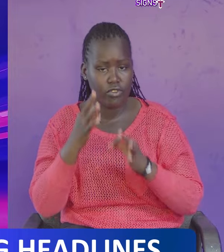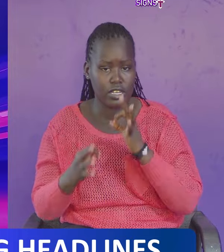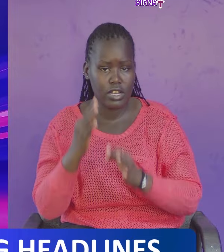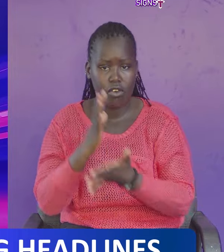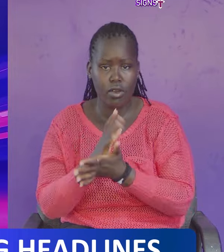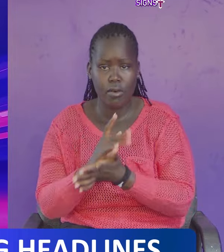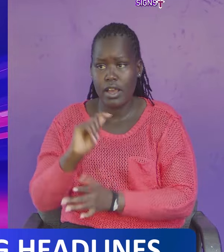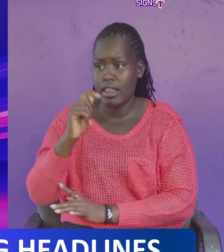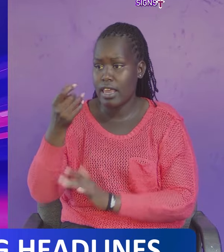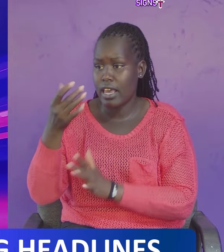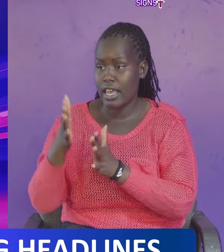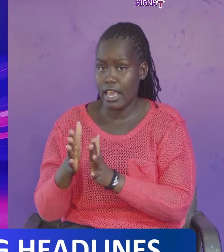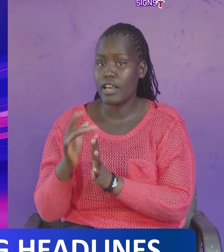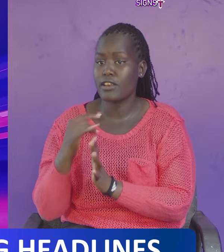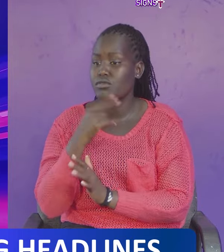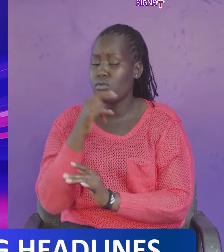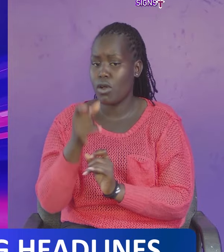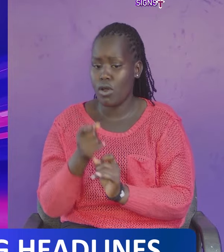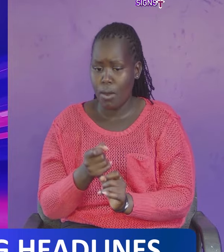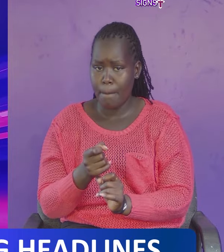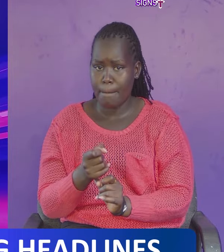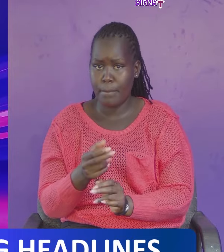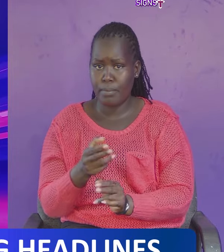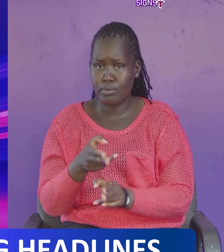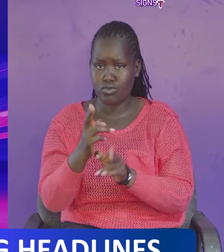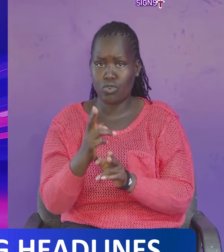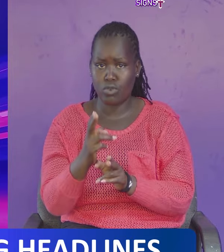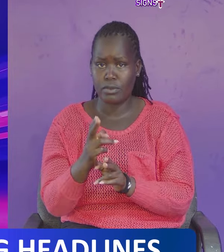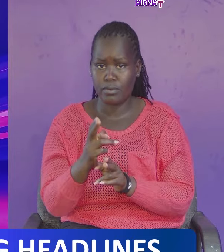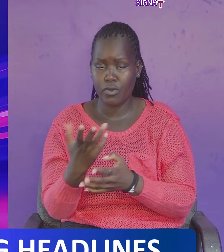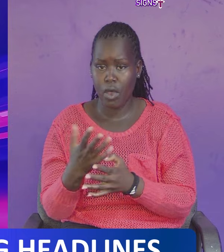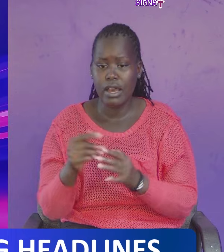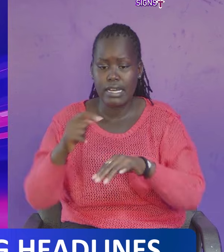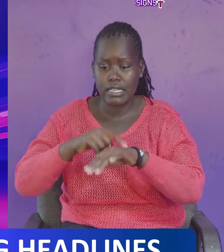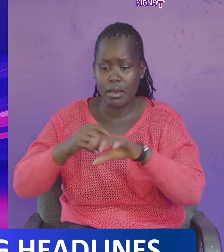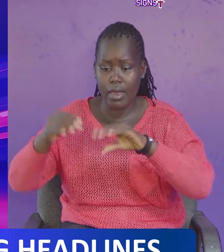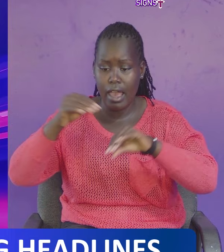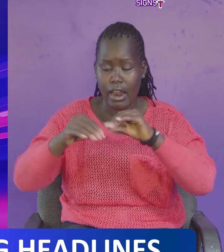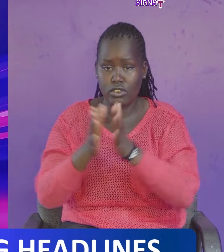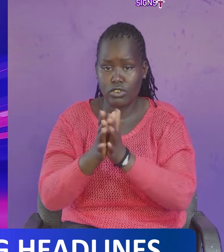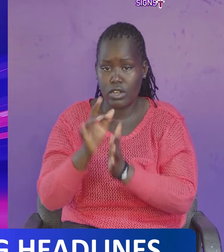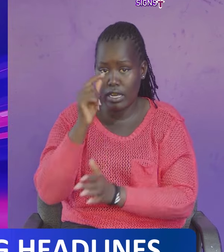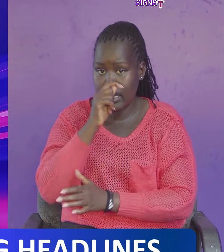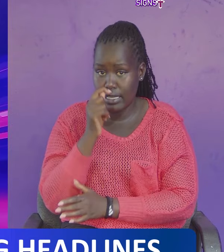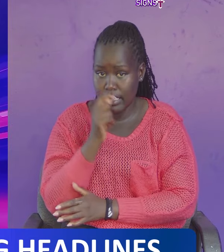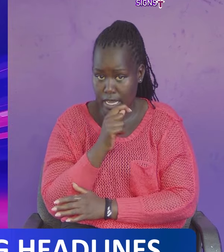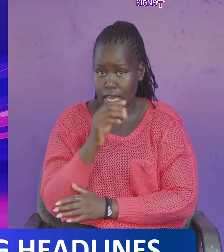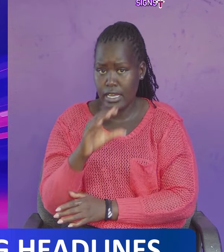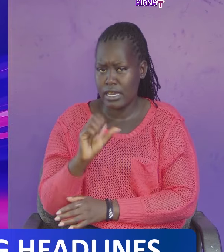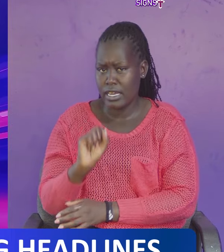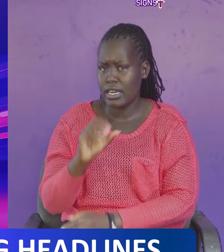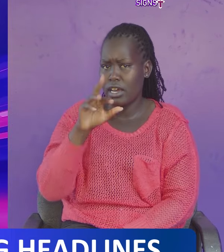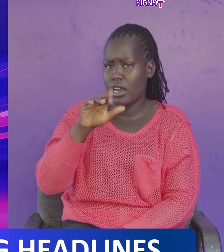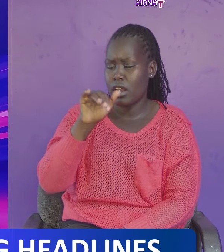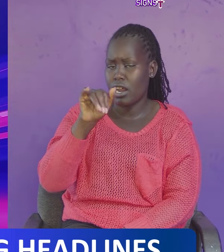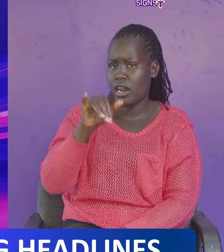national was shot and killed during the recent post-election unrest in Tanzania. Interior Principal Secretary Raymond Omolo,